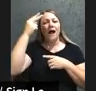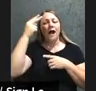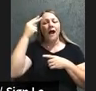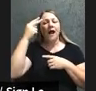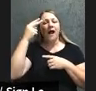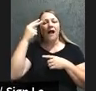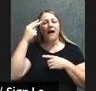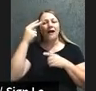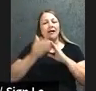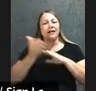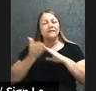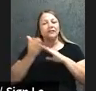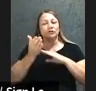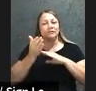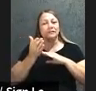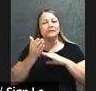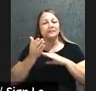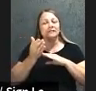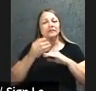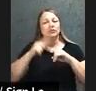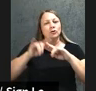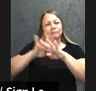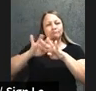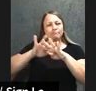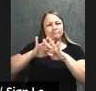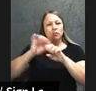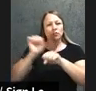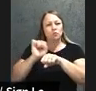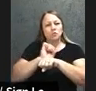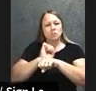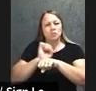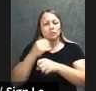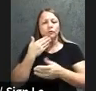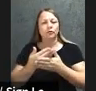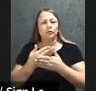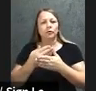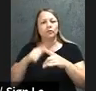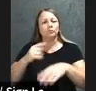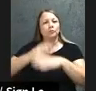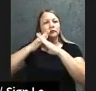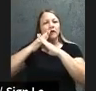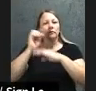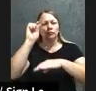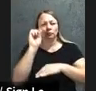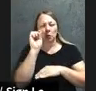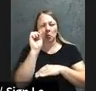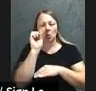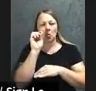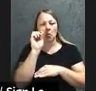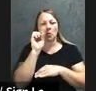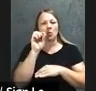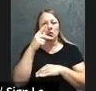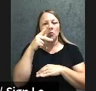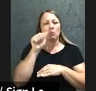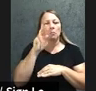of particles, which includes potentially COVID-19 virus particles. So those HEPA filters are very